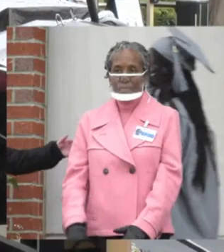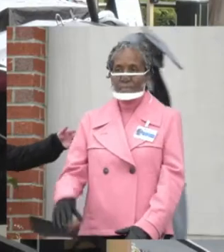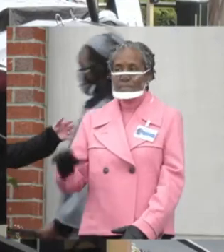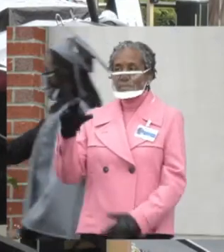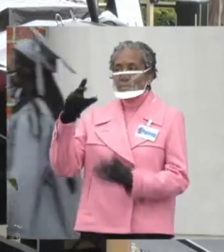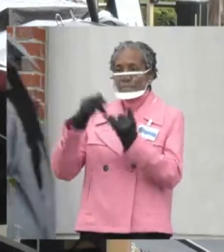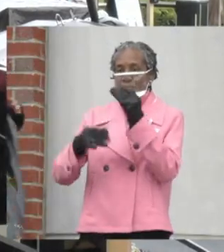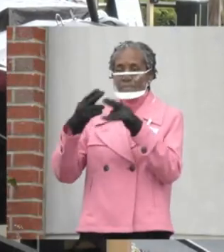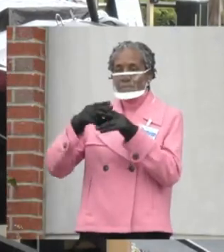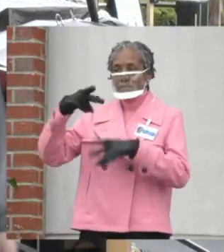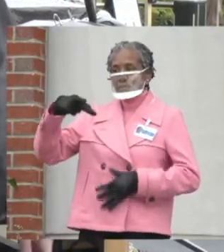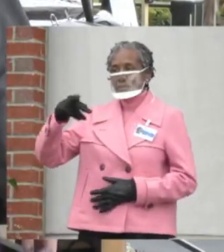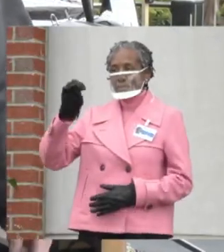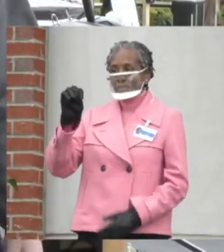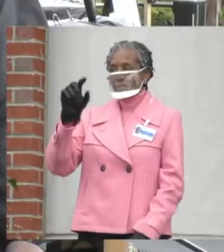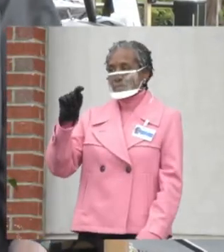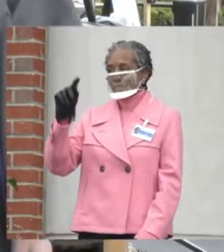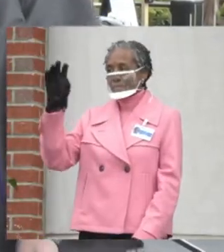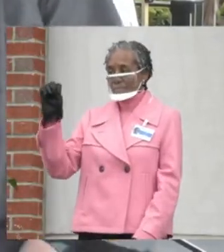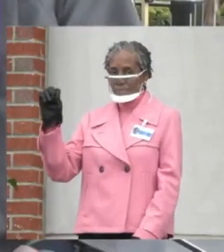Christopher P., Cosmetology.